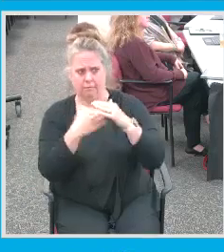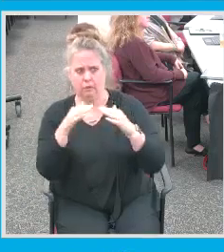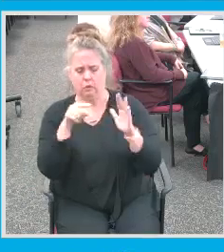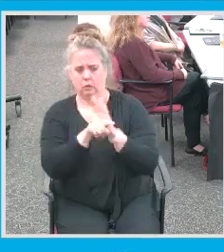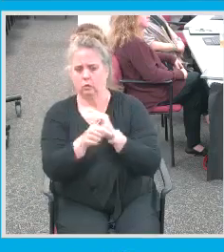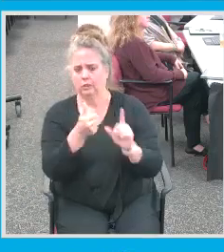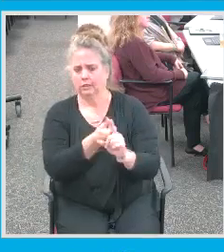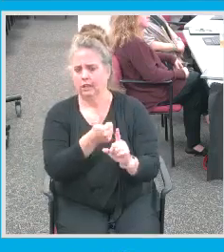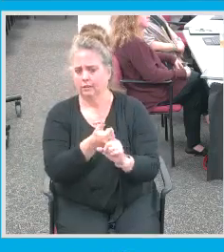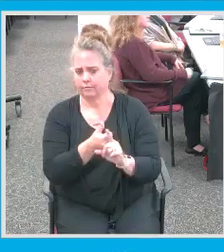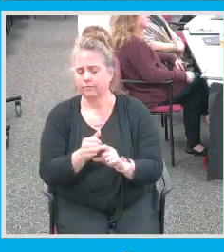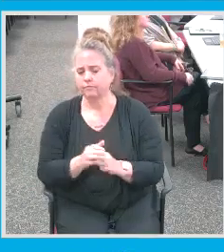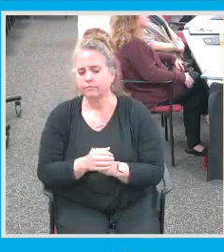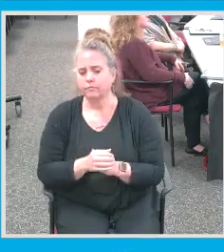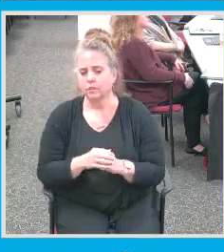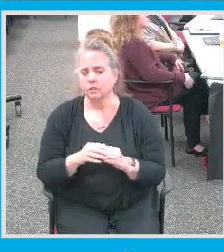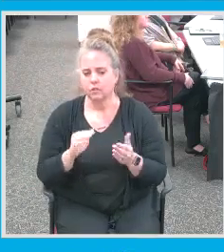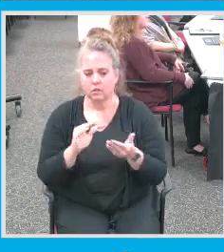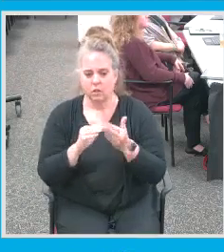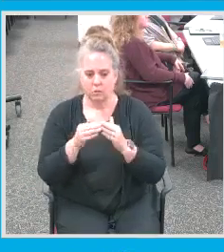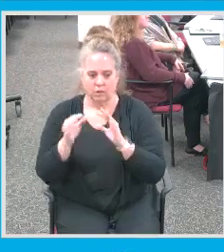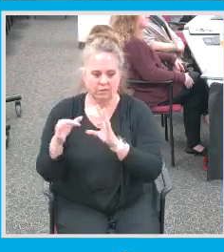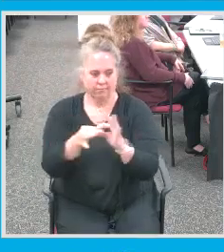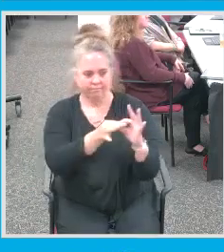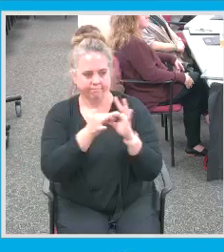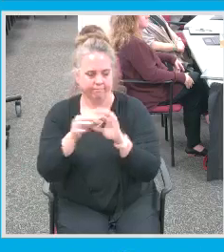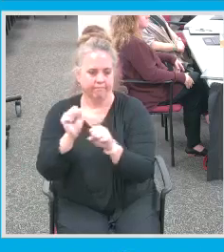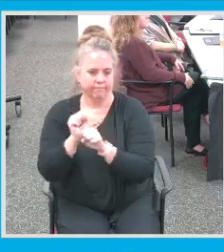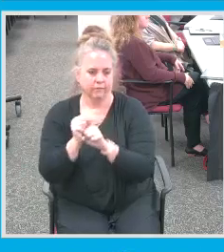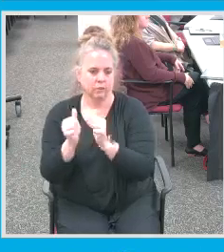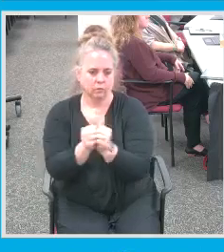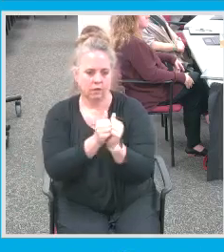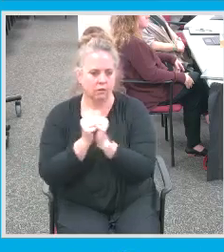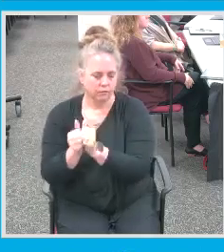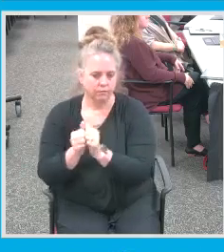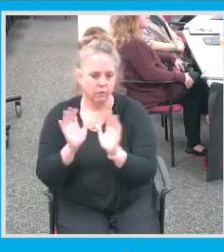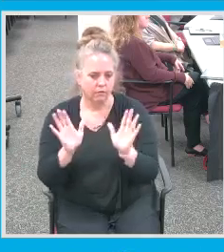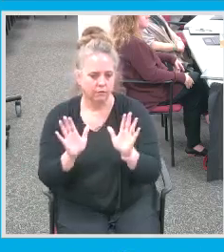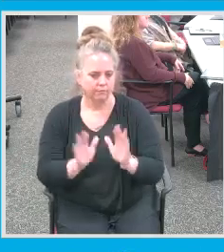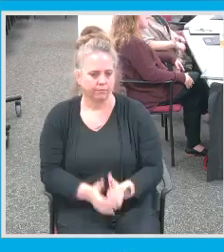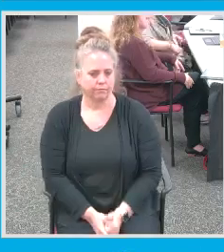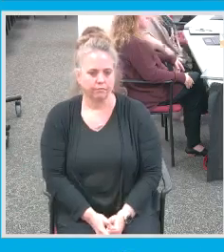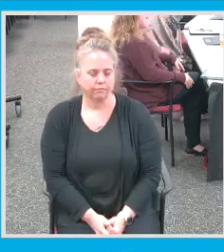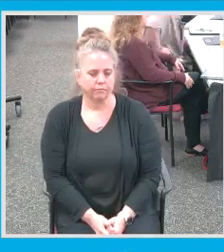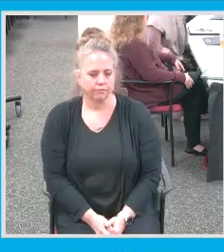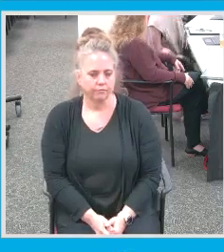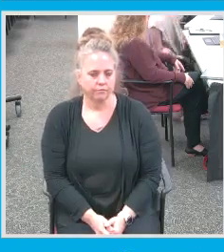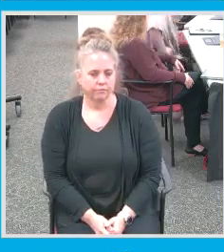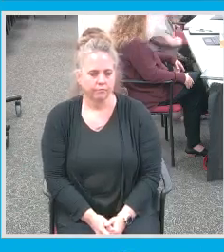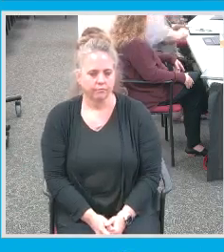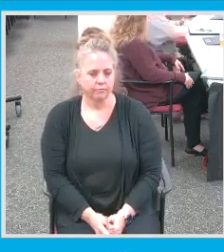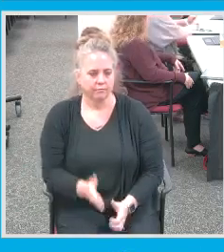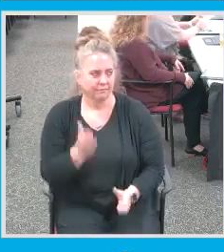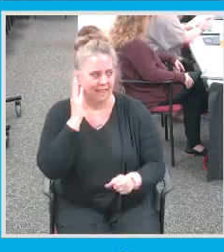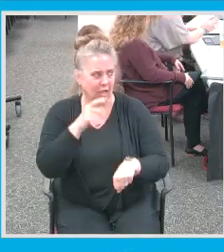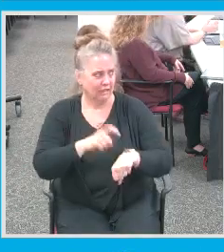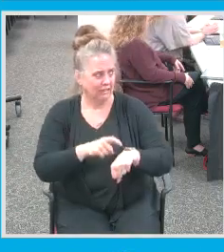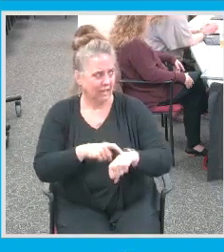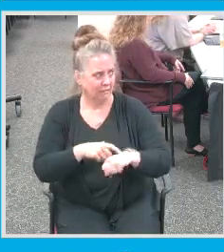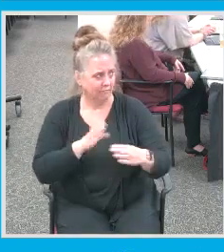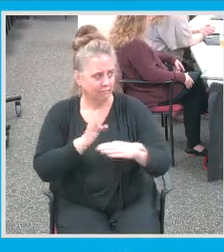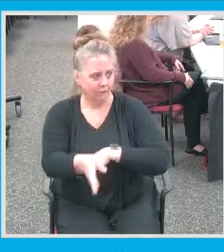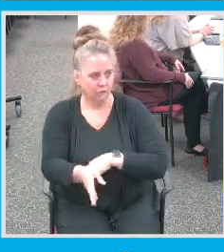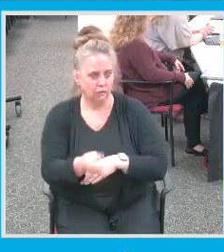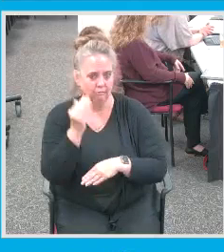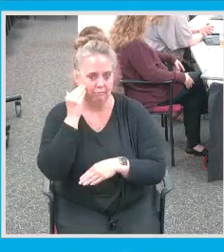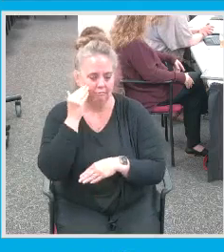they're really working hard, and so thank you so much for your time and your interest in this, and we're happy to continue because I know we are well over time, so thank you, Ted. Well, we really